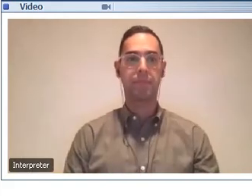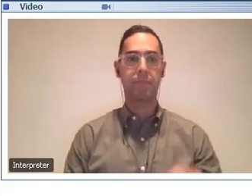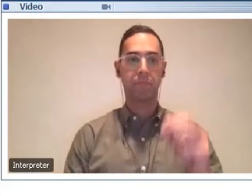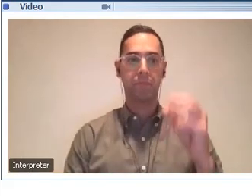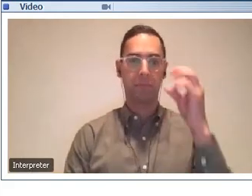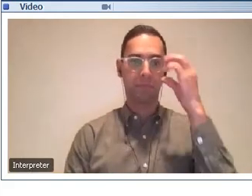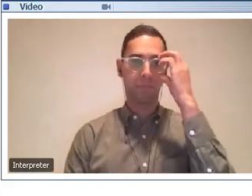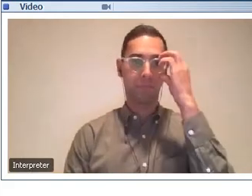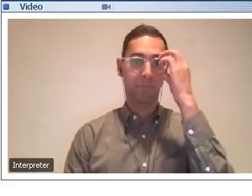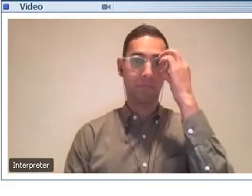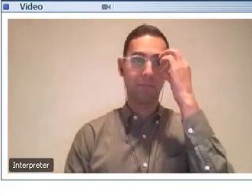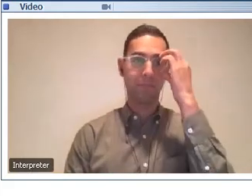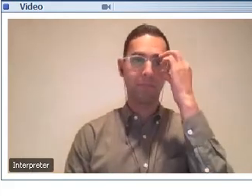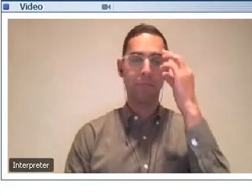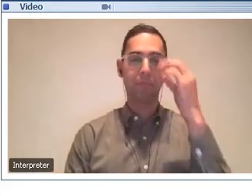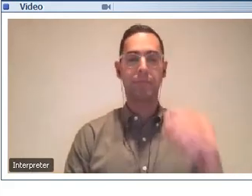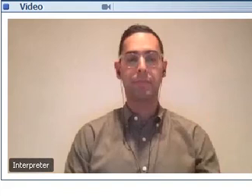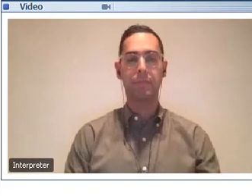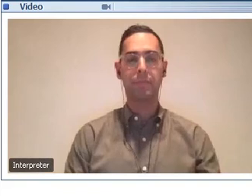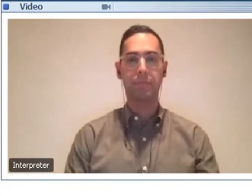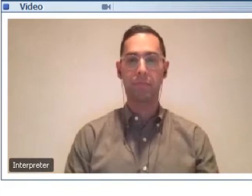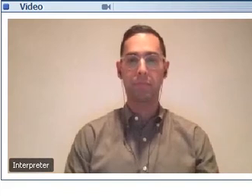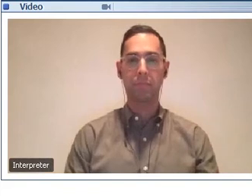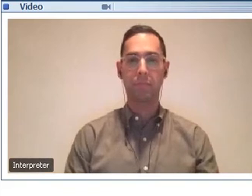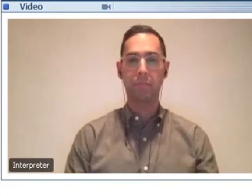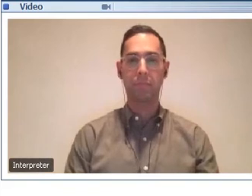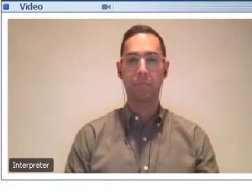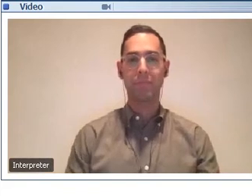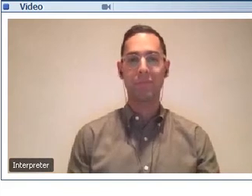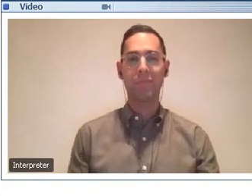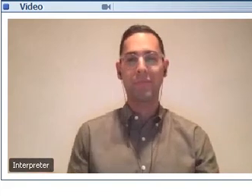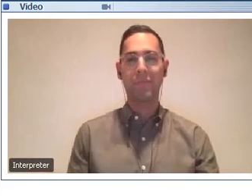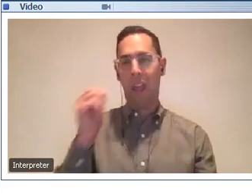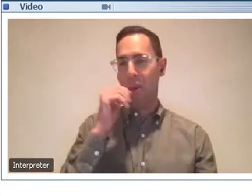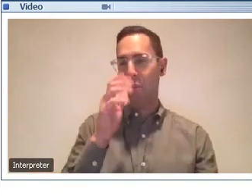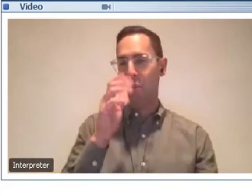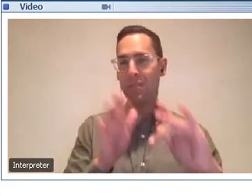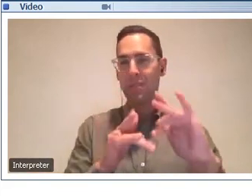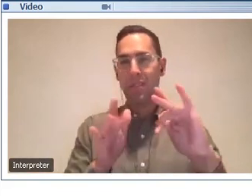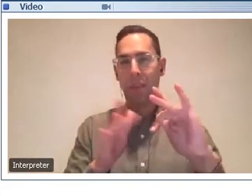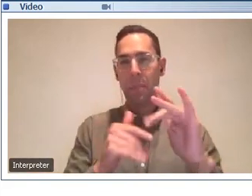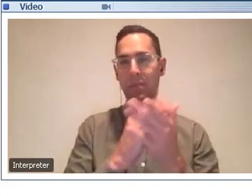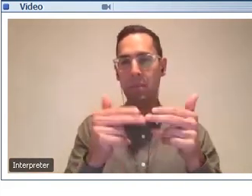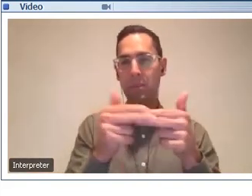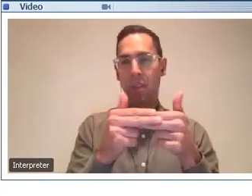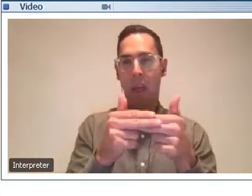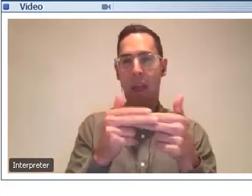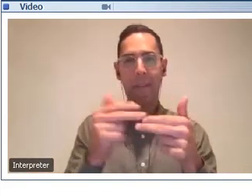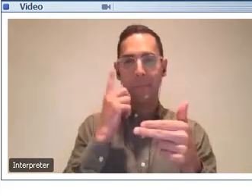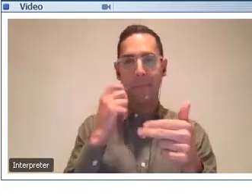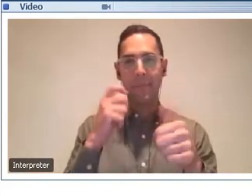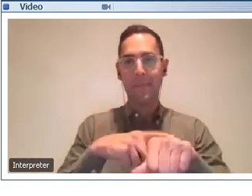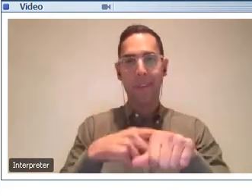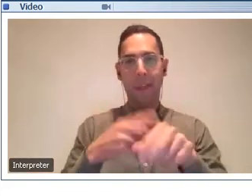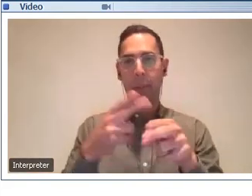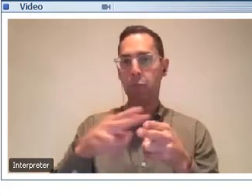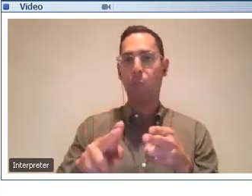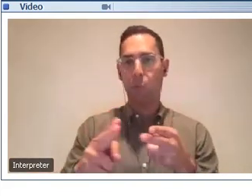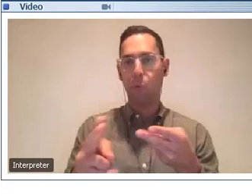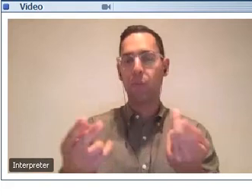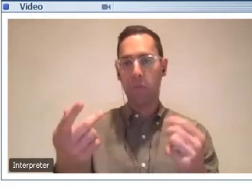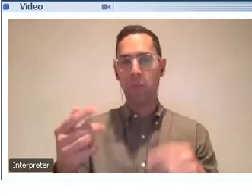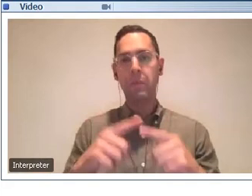So for the purposes of timing, I am going to skip through some of these slides, or skip over a few of these slides, but we've